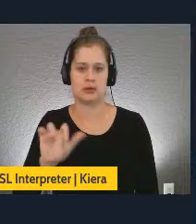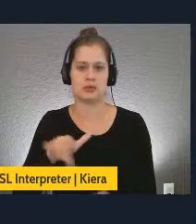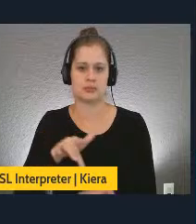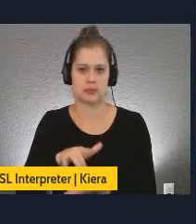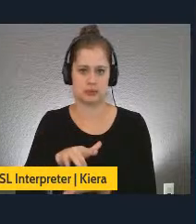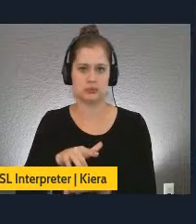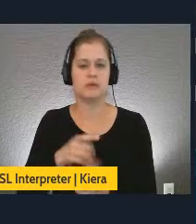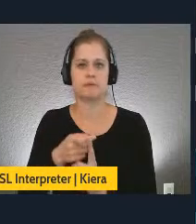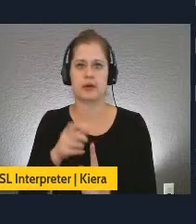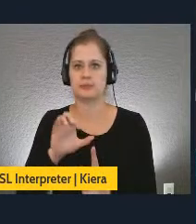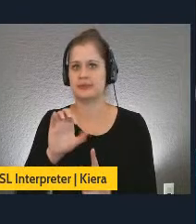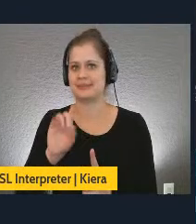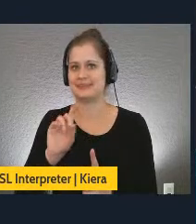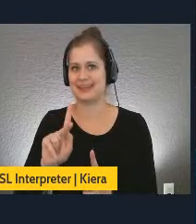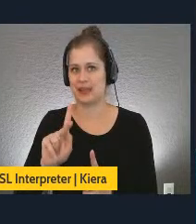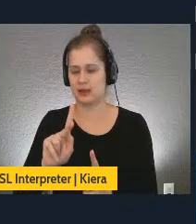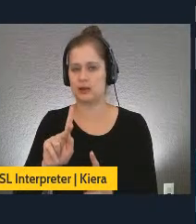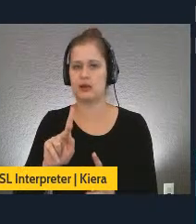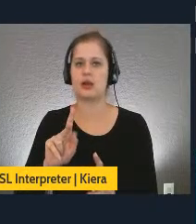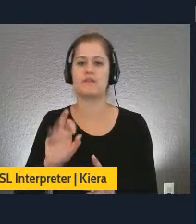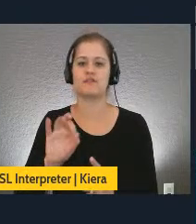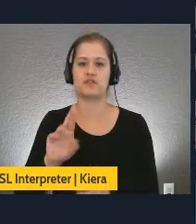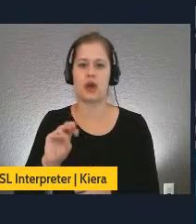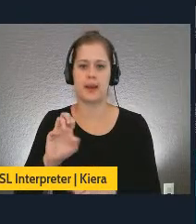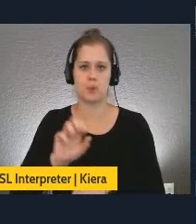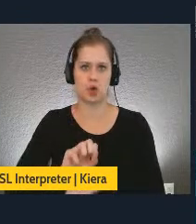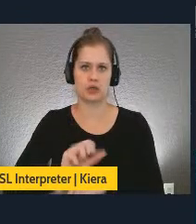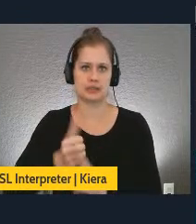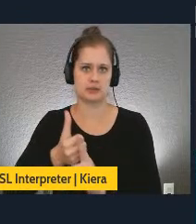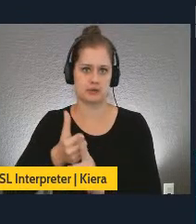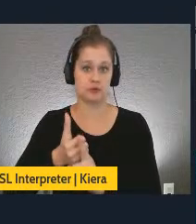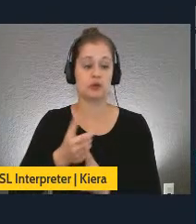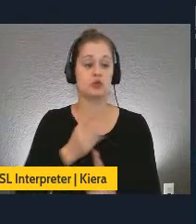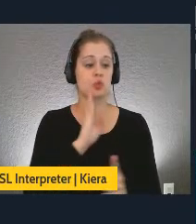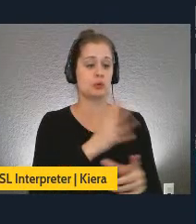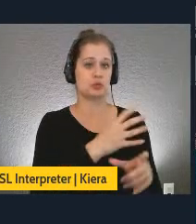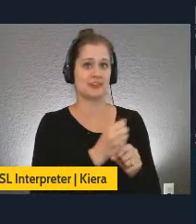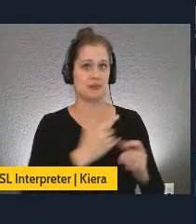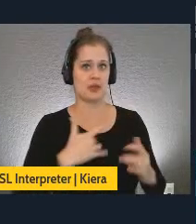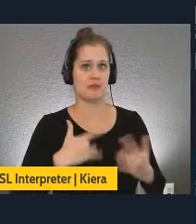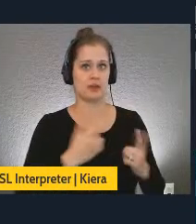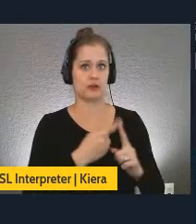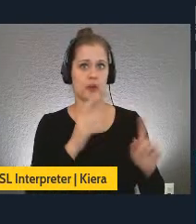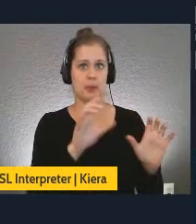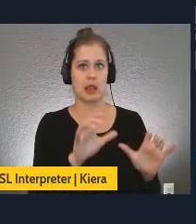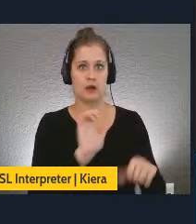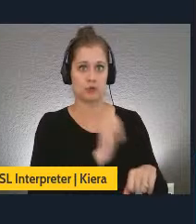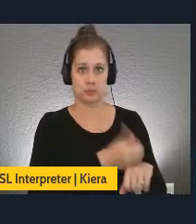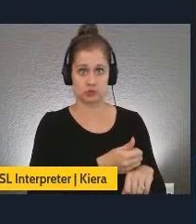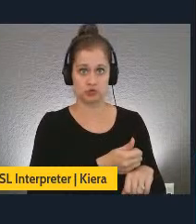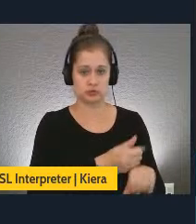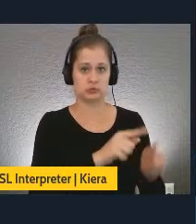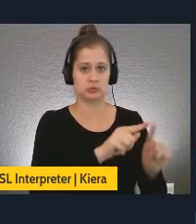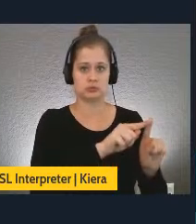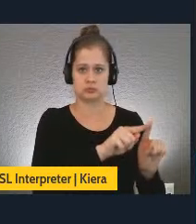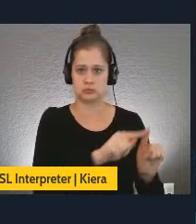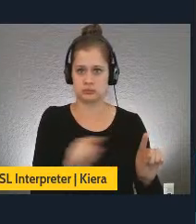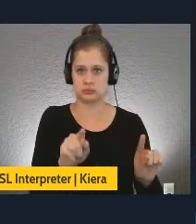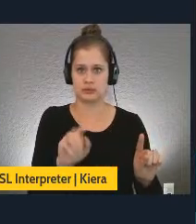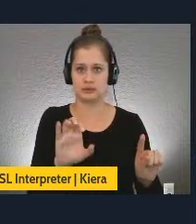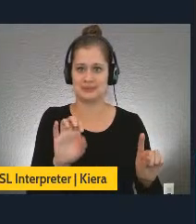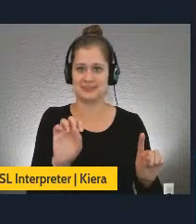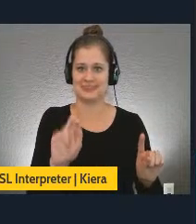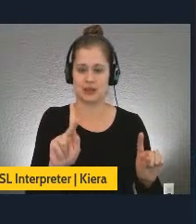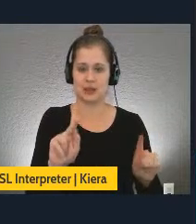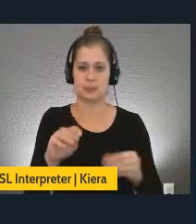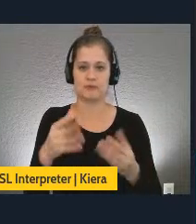framework itself. So again, you receive the events from CloudFormation. The CDK provider framework will